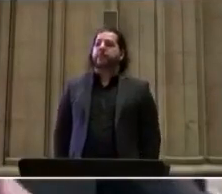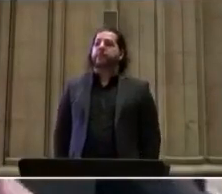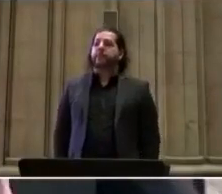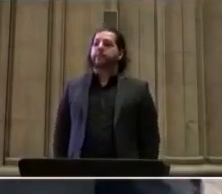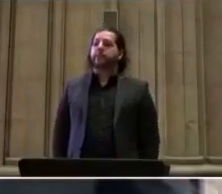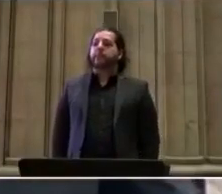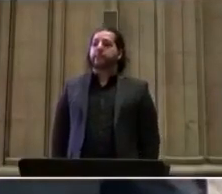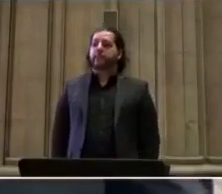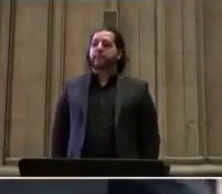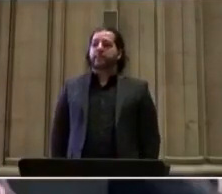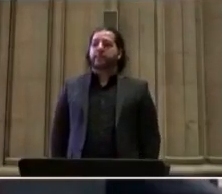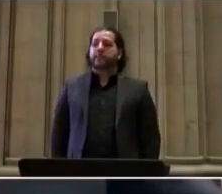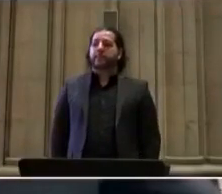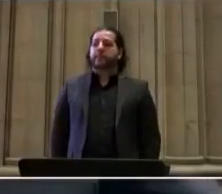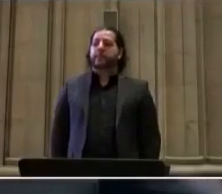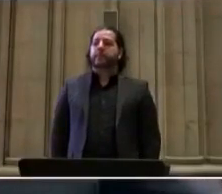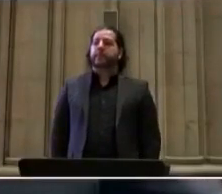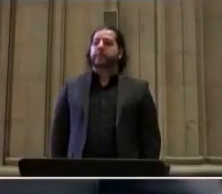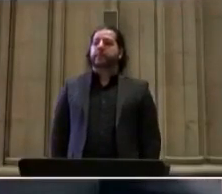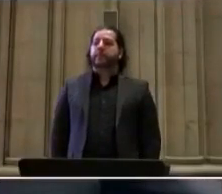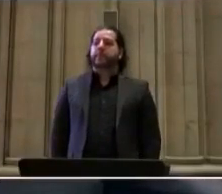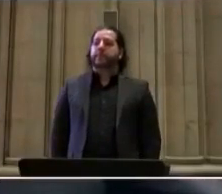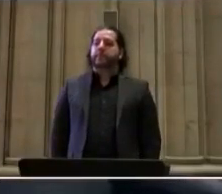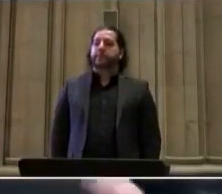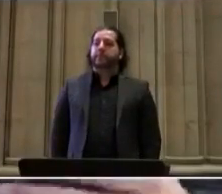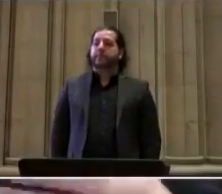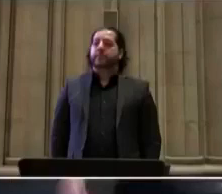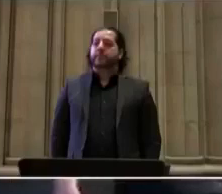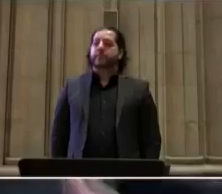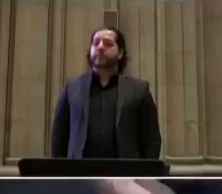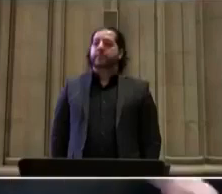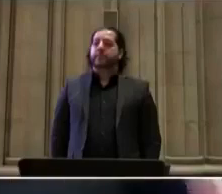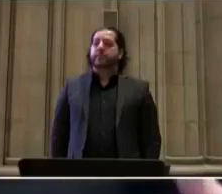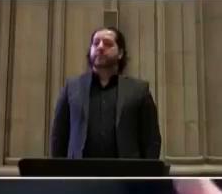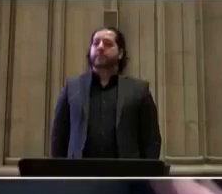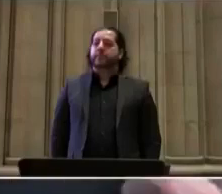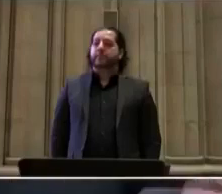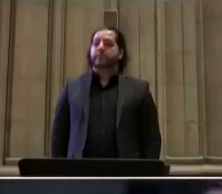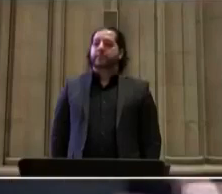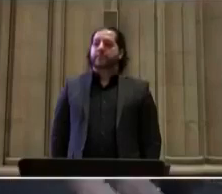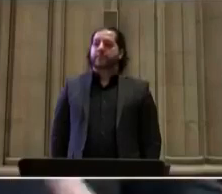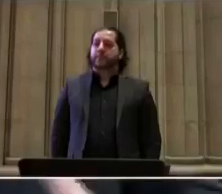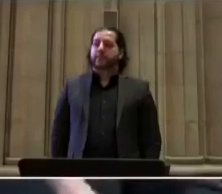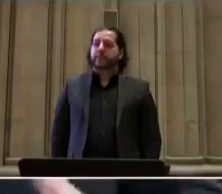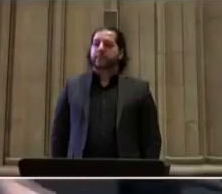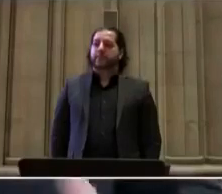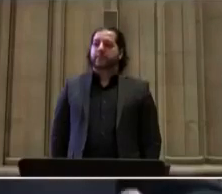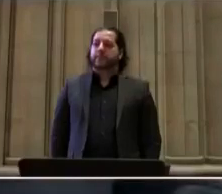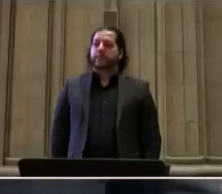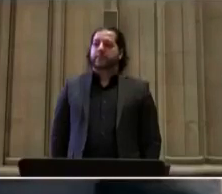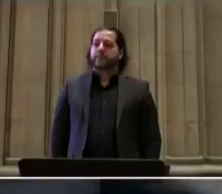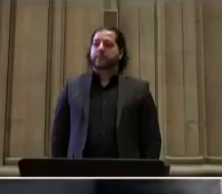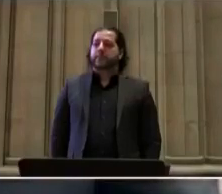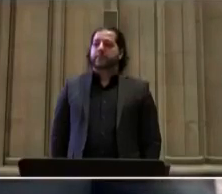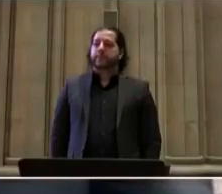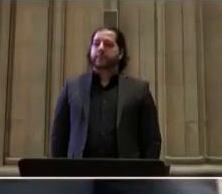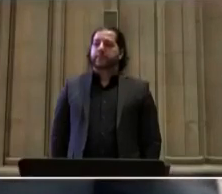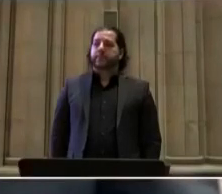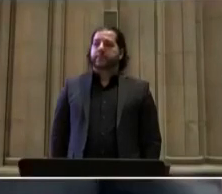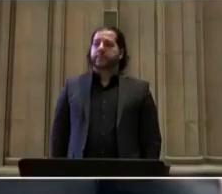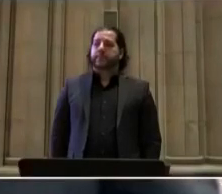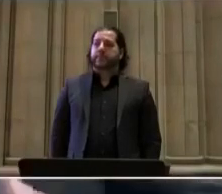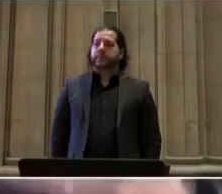batsudilze. Ba gatni te. Kare naso ne nijit. Alla anditle ashladin ha hot